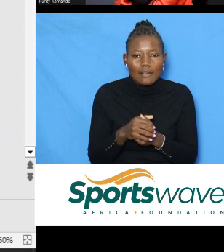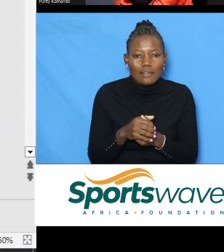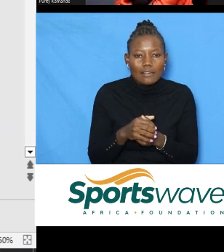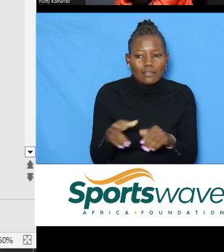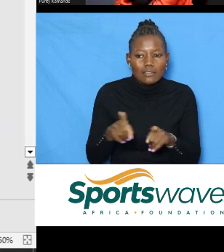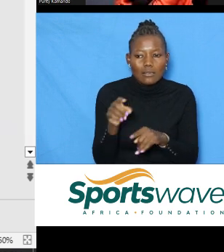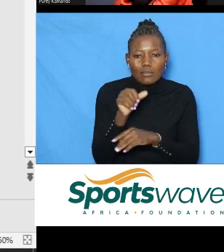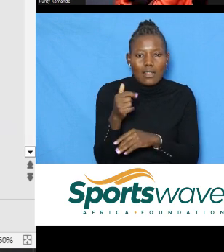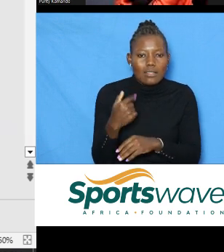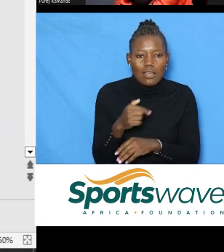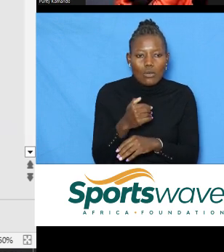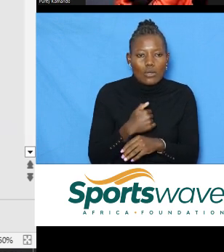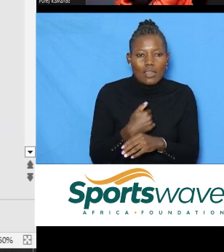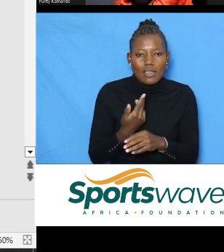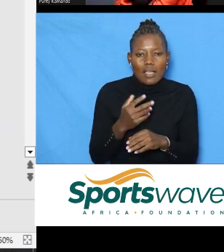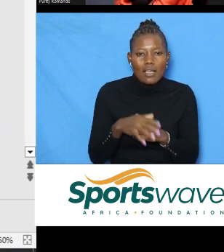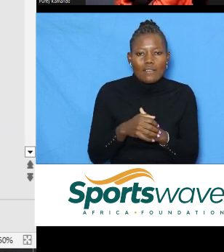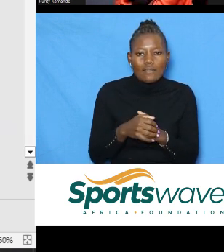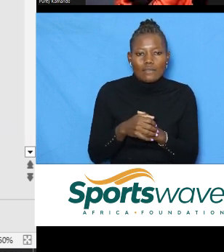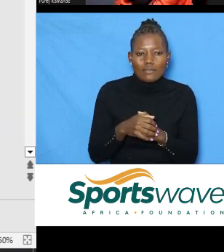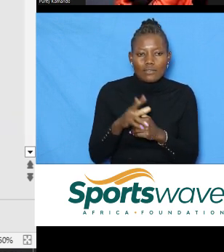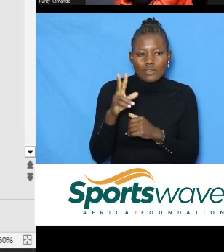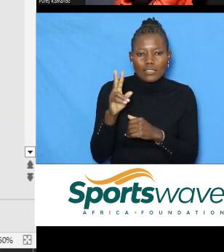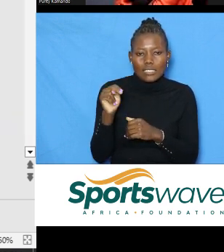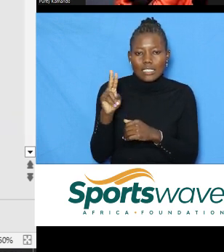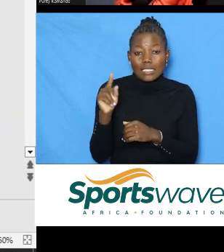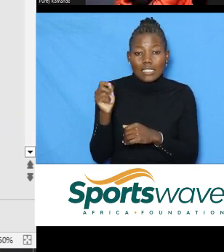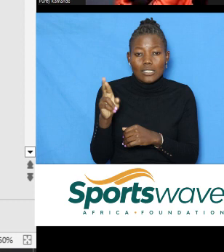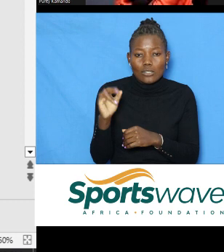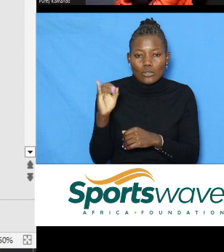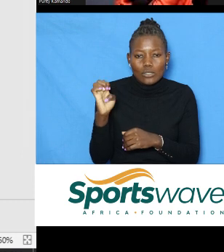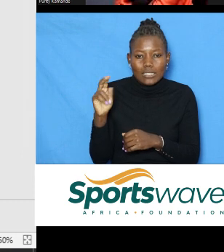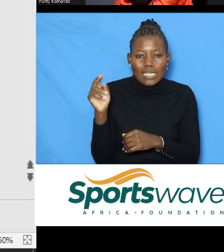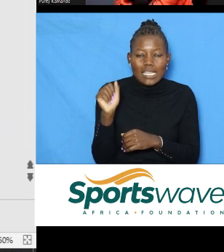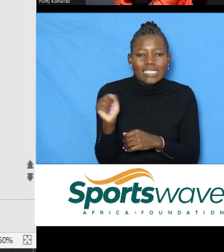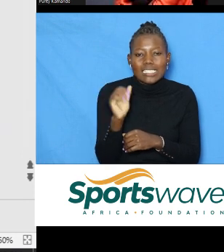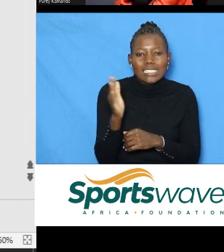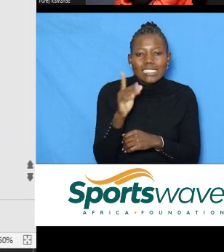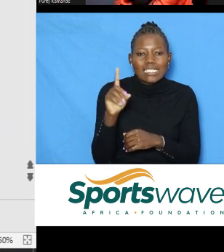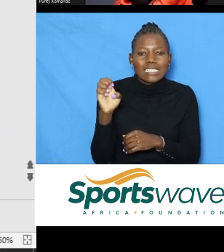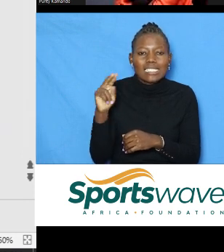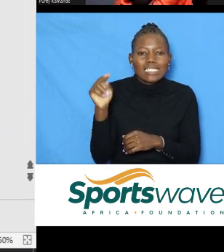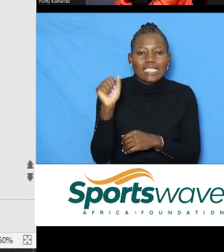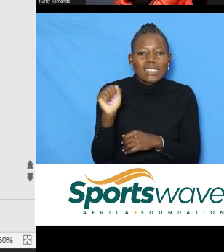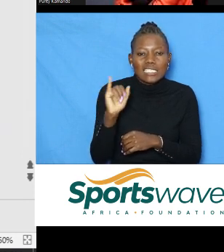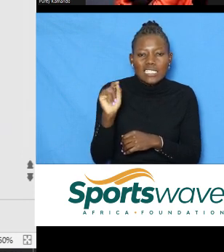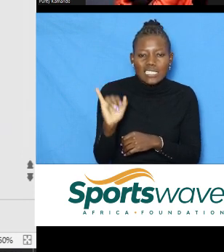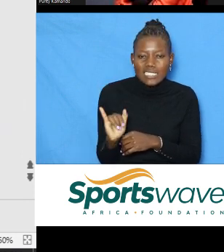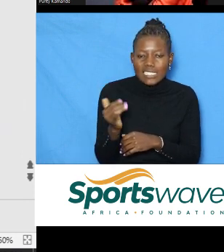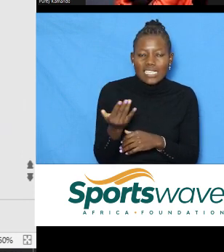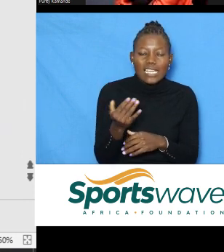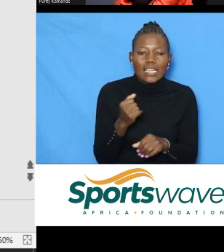the other one we have is nutrient density as another principle of healthy eating. Nutrient density has to do